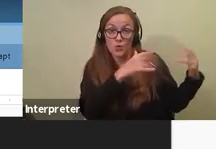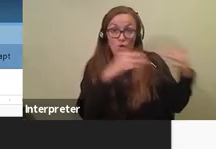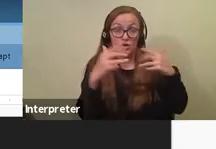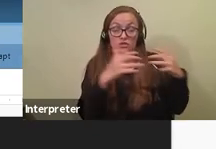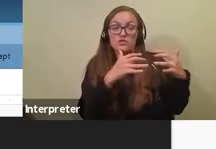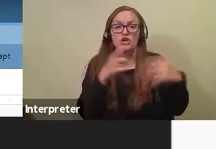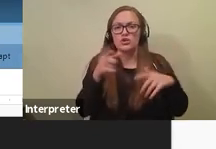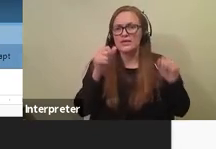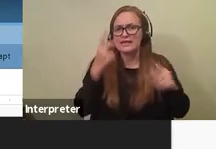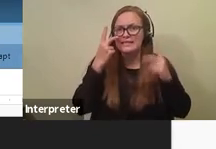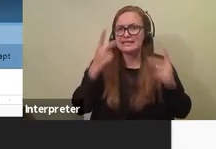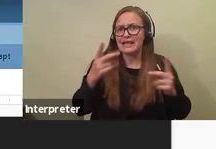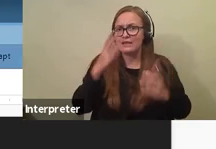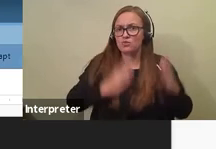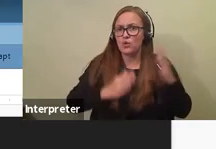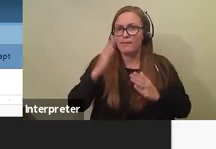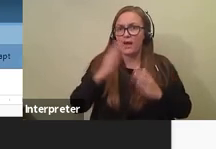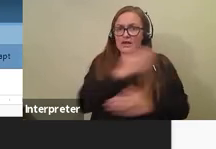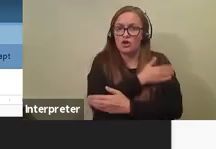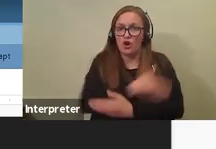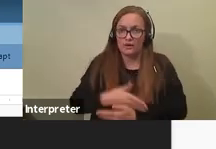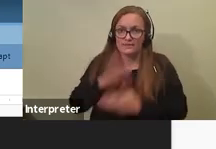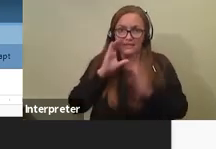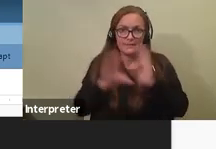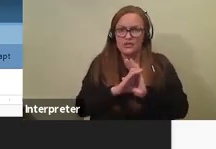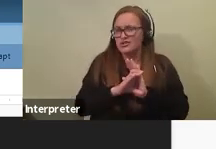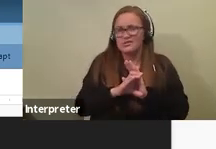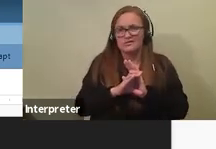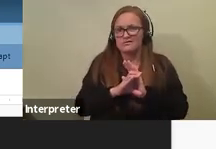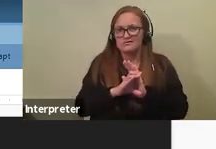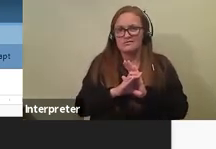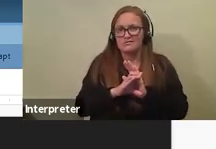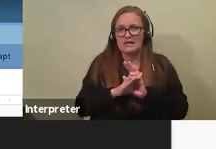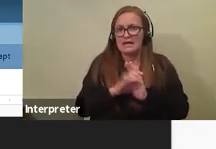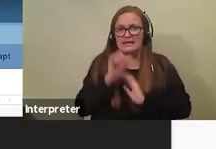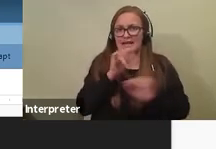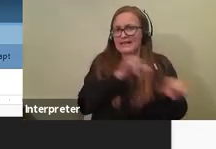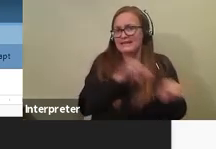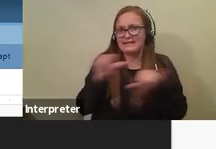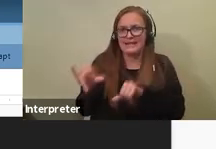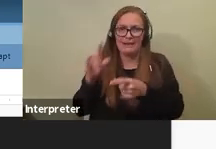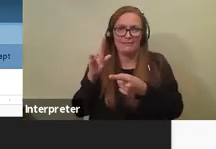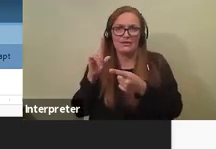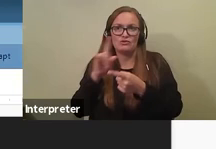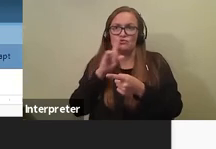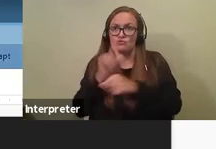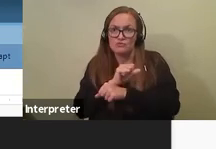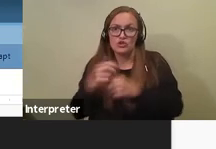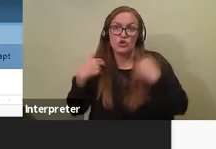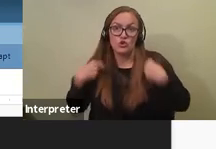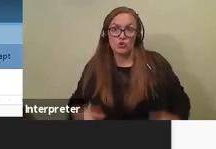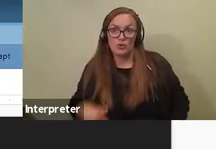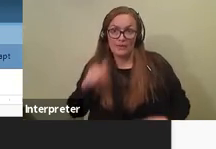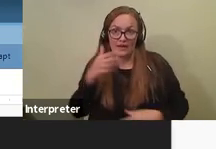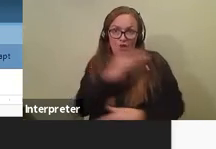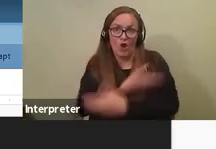these robotic arms in the picture are not very close at all to looking like real human arms. And I believe that when Luke